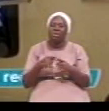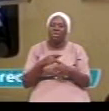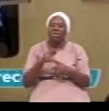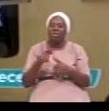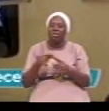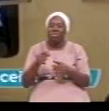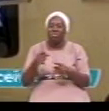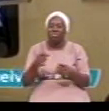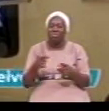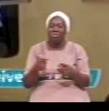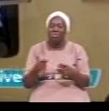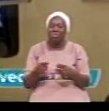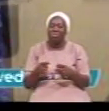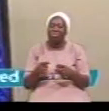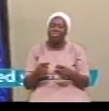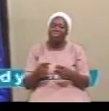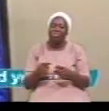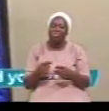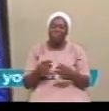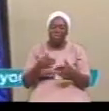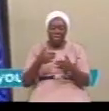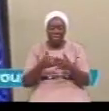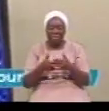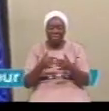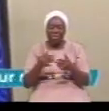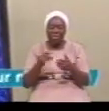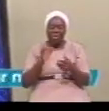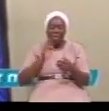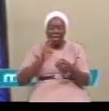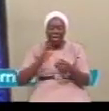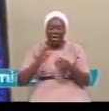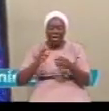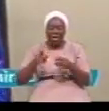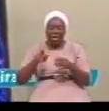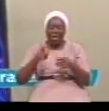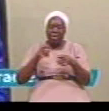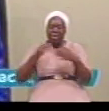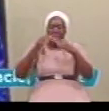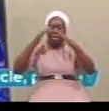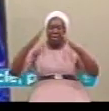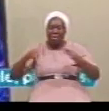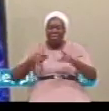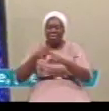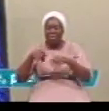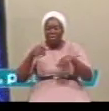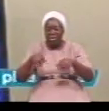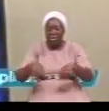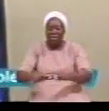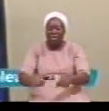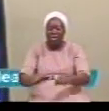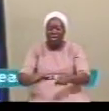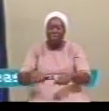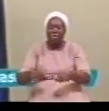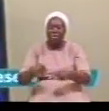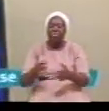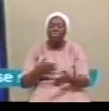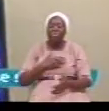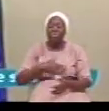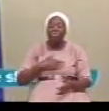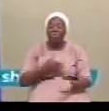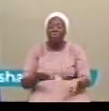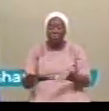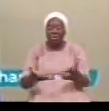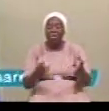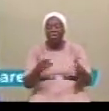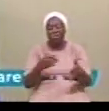I was closer, nearer to my house when I saw Okada, and I had to call the Okada, please carry me home. He charged me 200. I said, no, my house